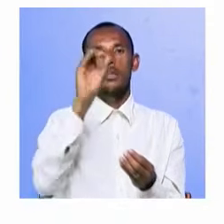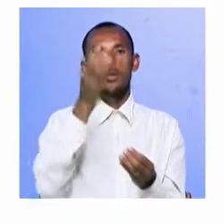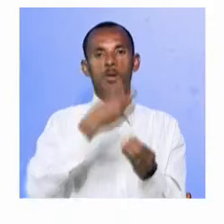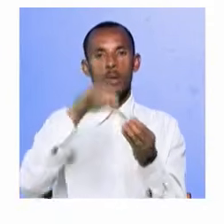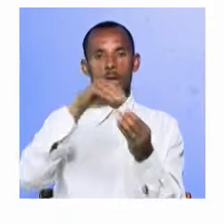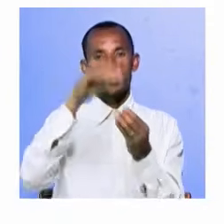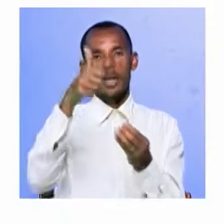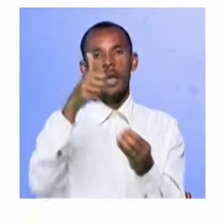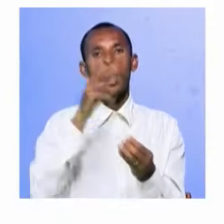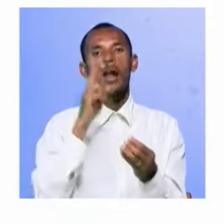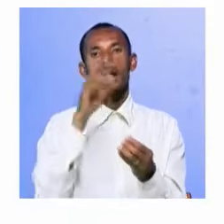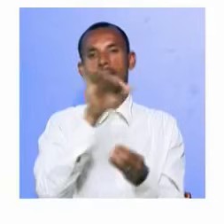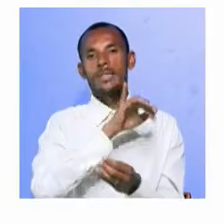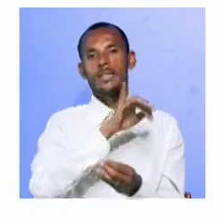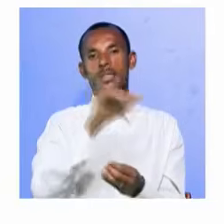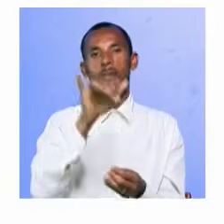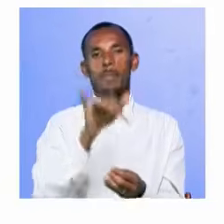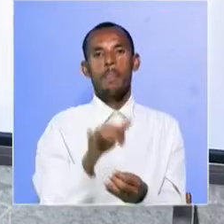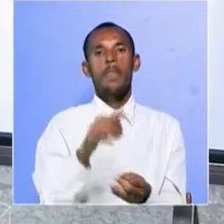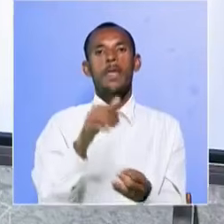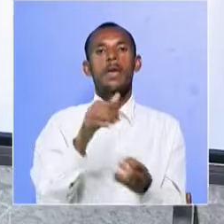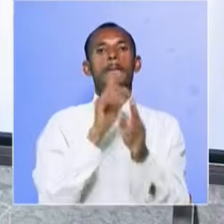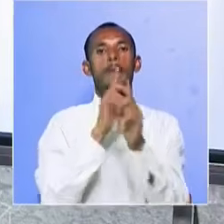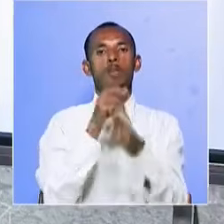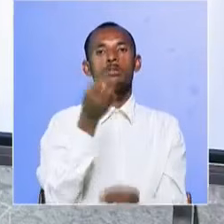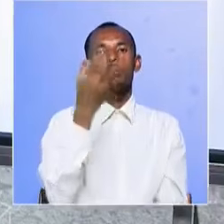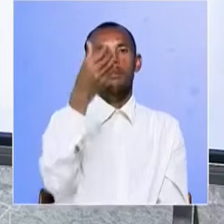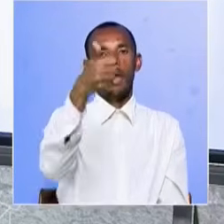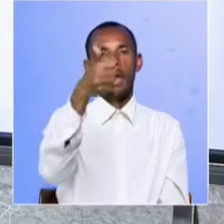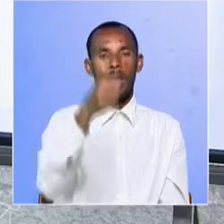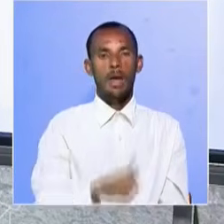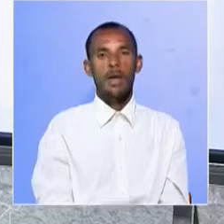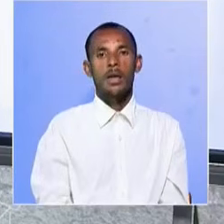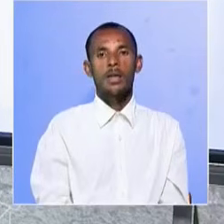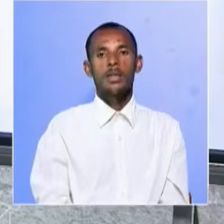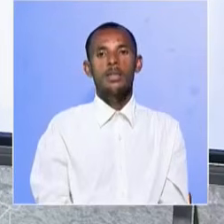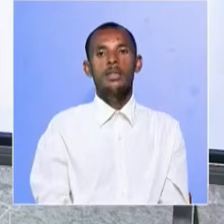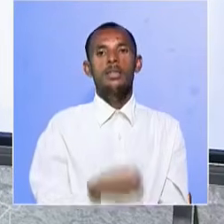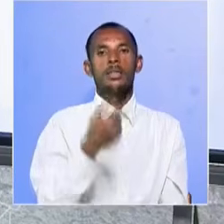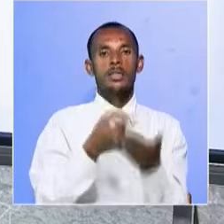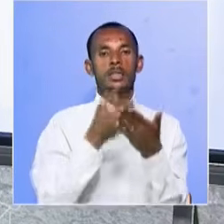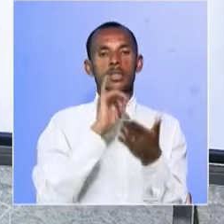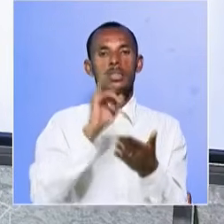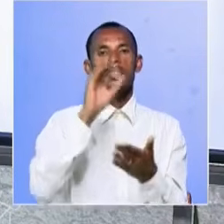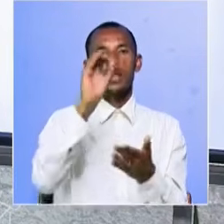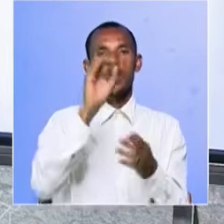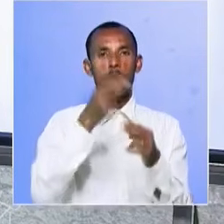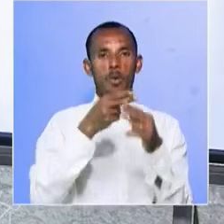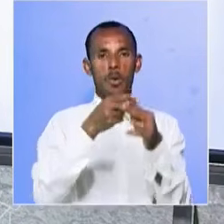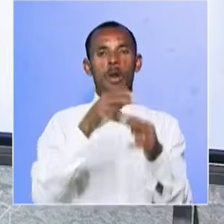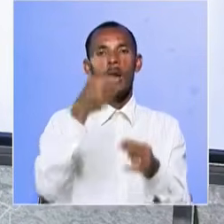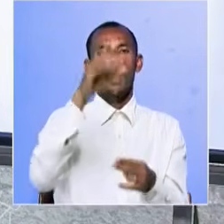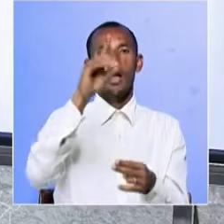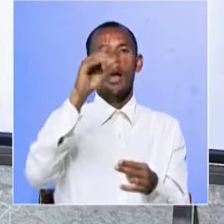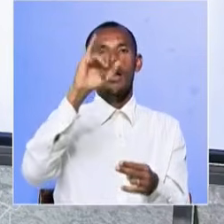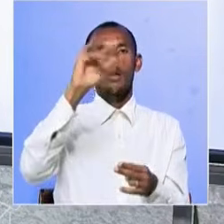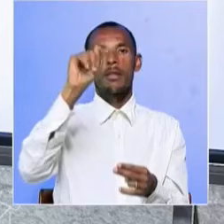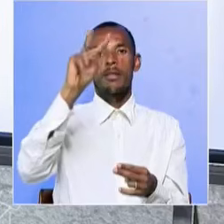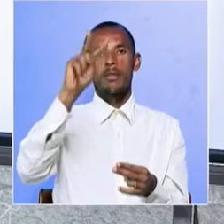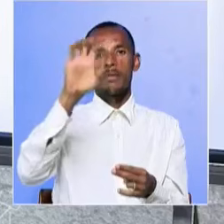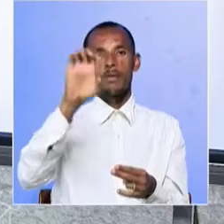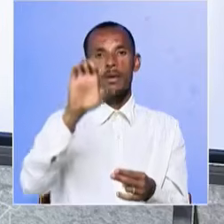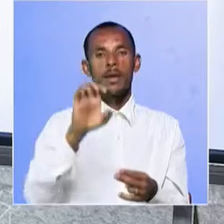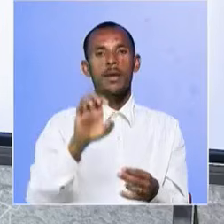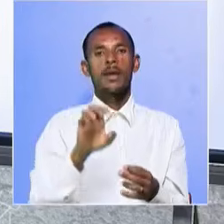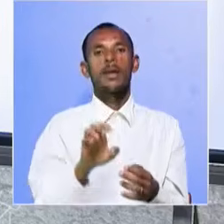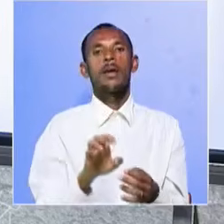the same. Its result is A itself. Okay, in this case, 0 is called additive identity, or